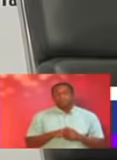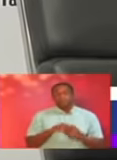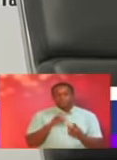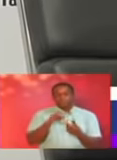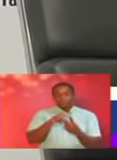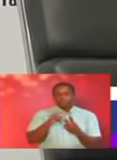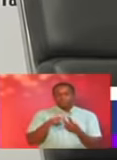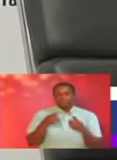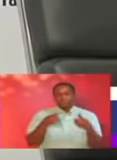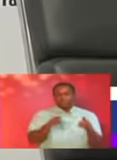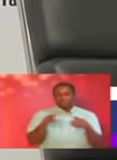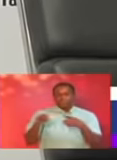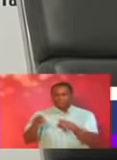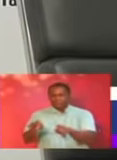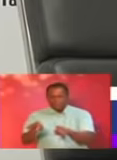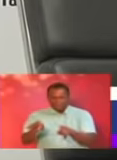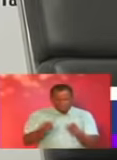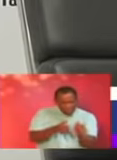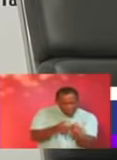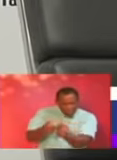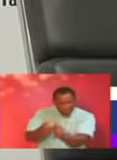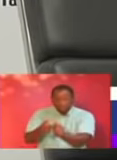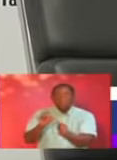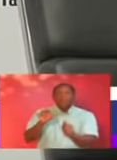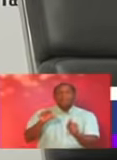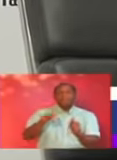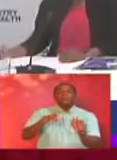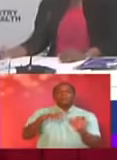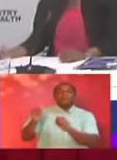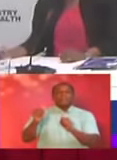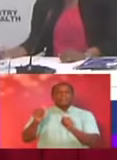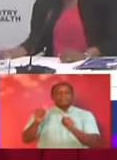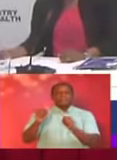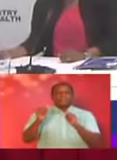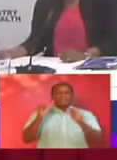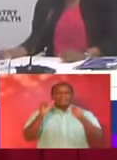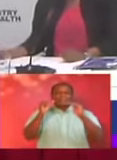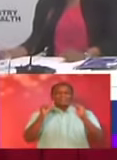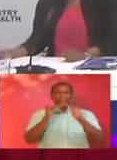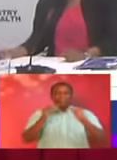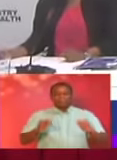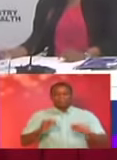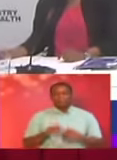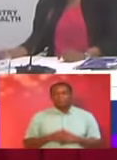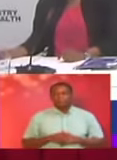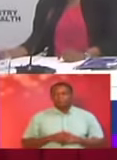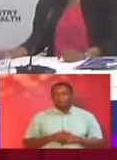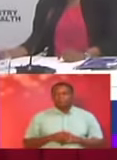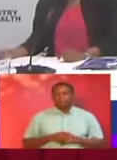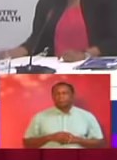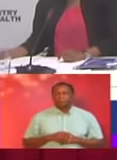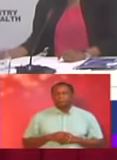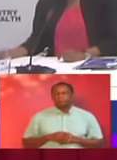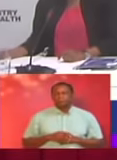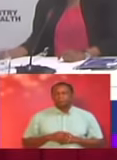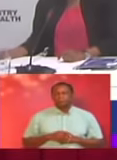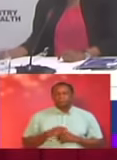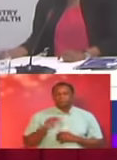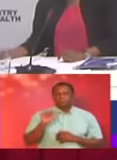to be discharged from a step-down facility. Thank you very much, CMO. We go now to AZP